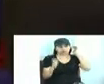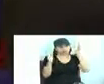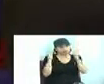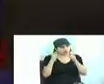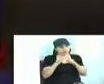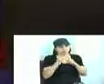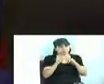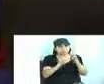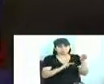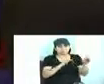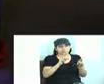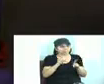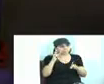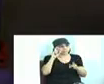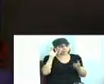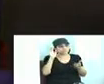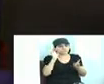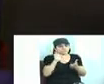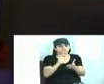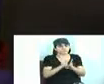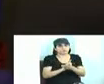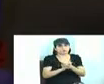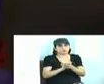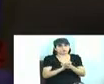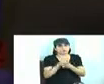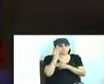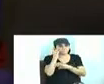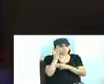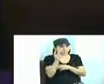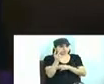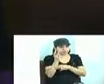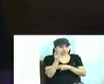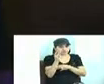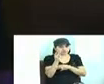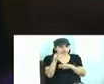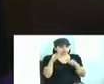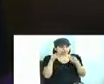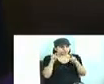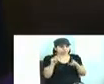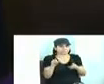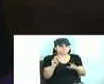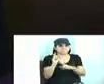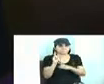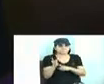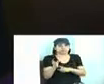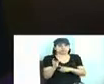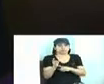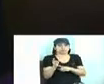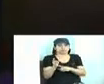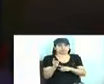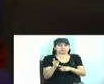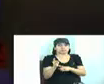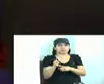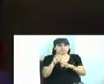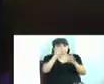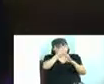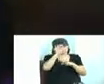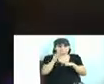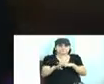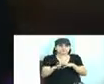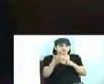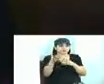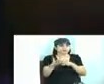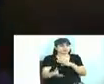people, I believe that we glimpse, even in a moment, in this mystical, magical presence, in the time